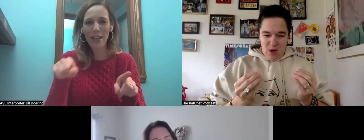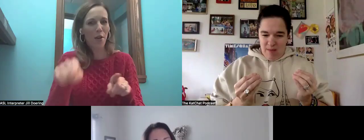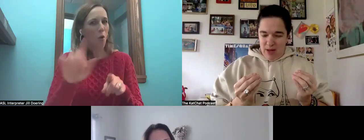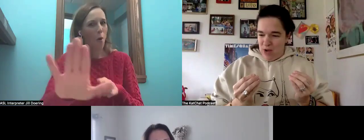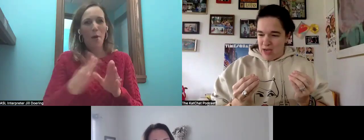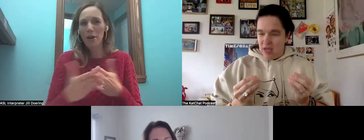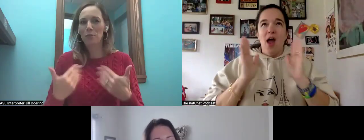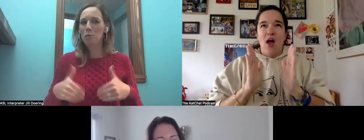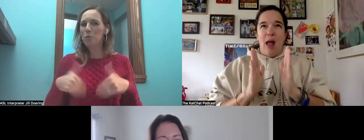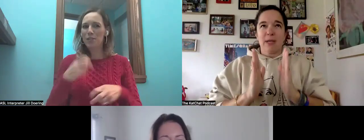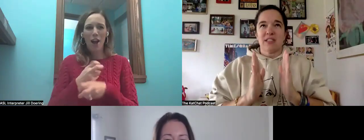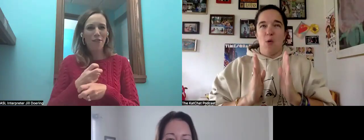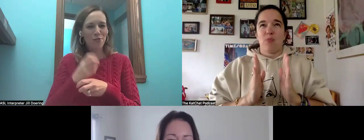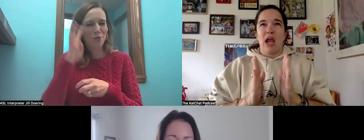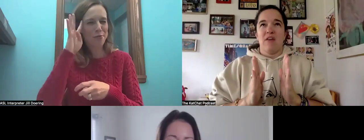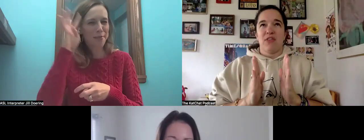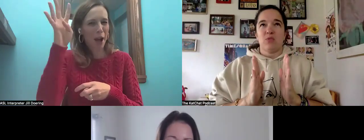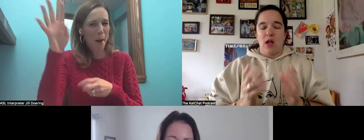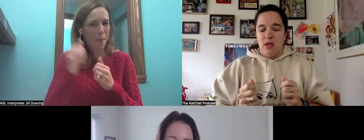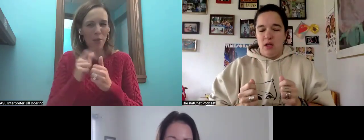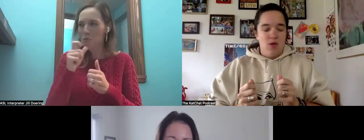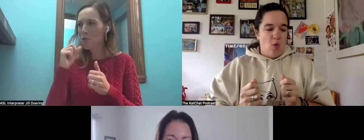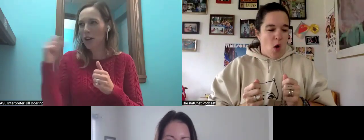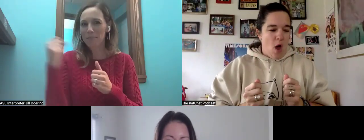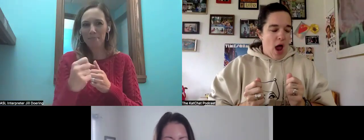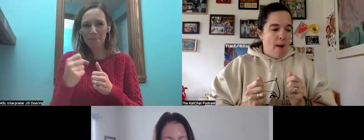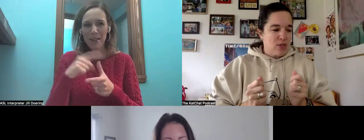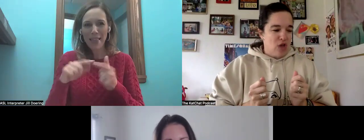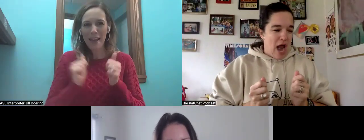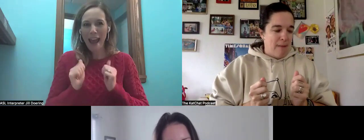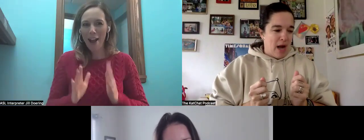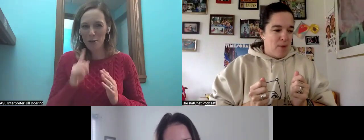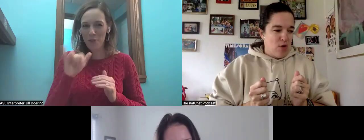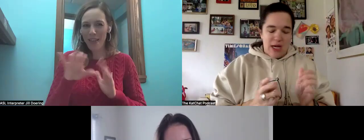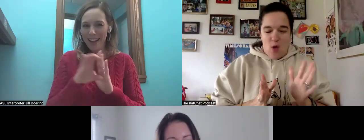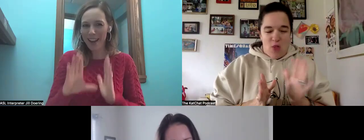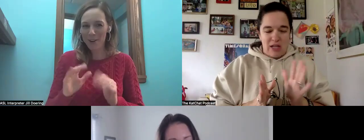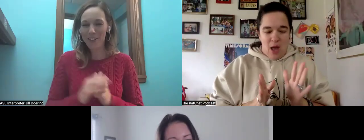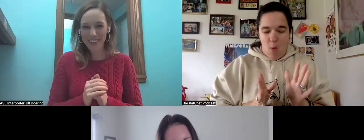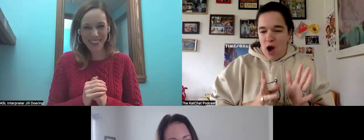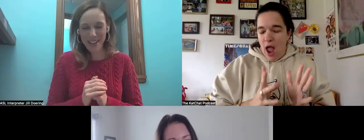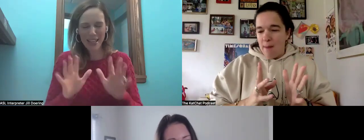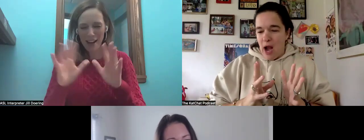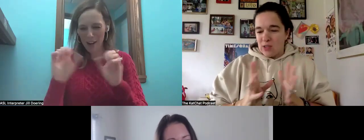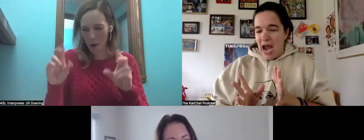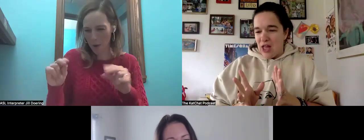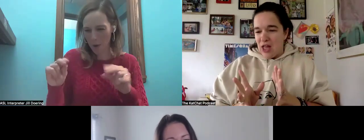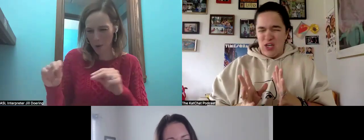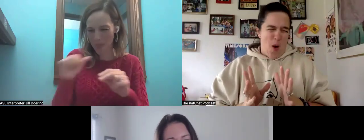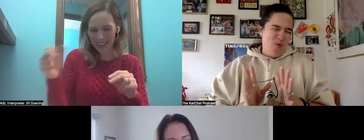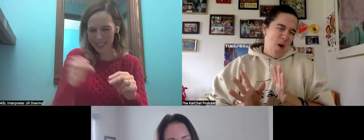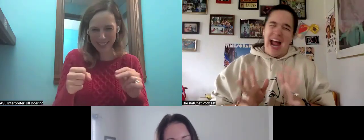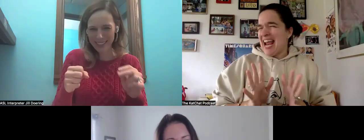like, Brandon. Okay, I'm going to stick with Brandon for this one. No. How about Sharon Michael Murray? No, that's the work. How about